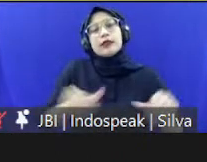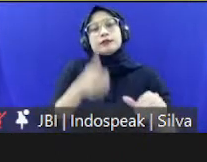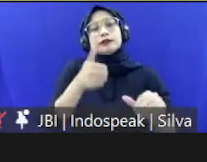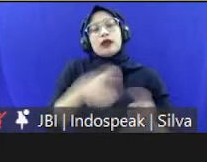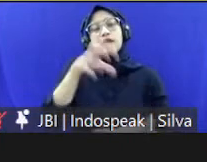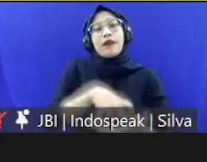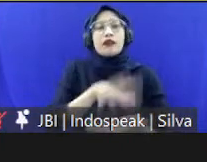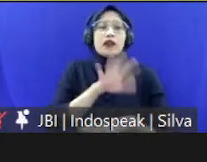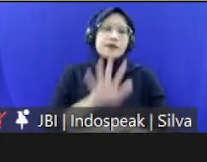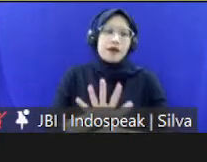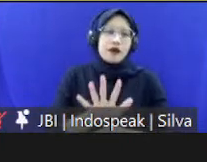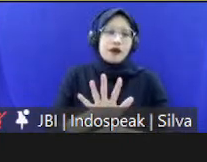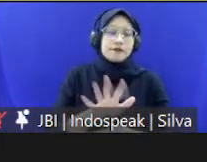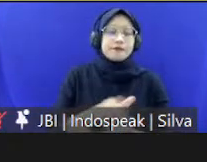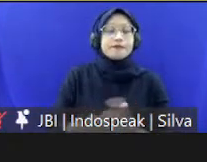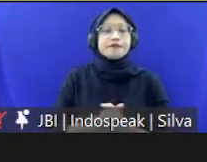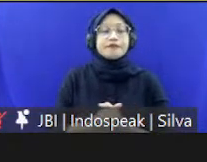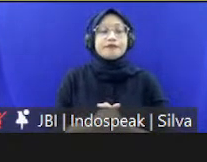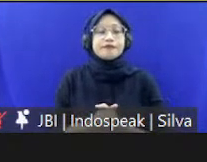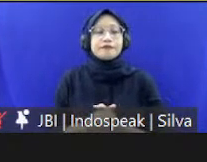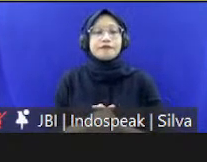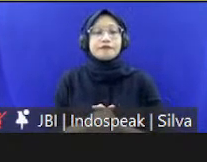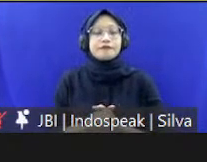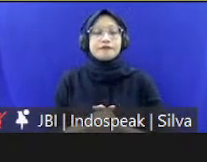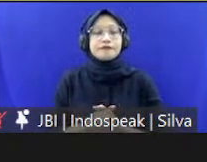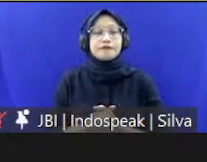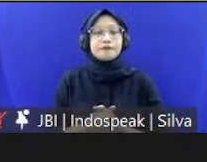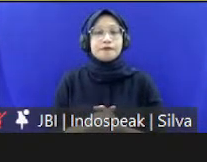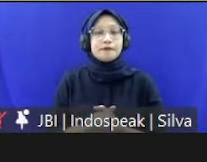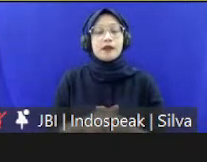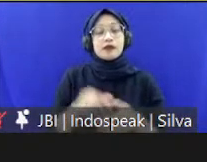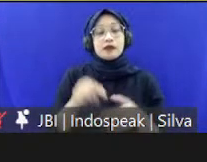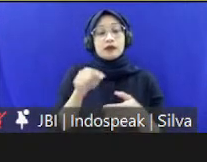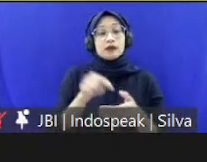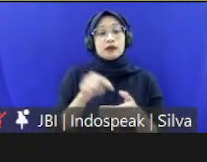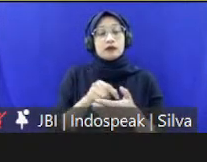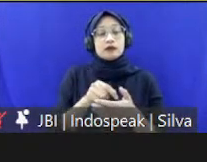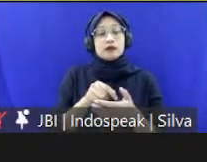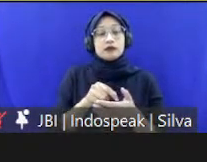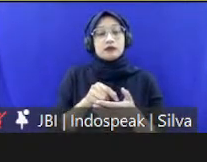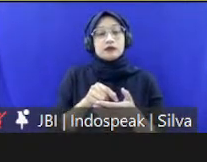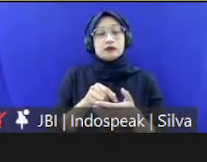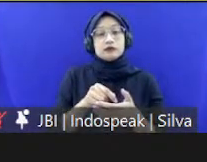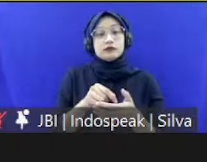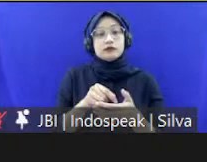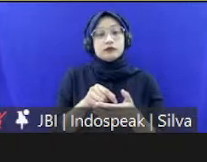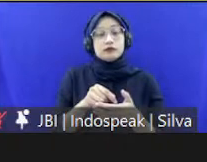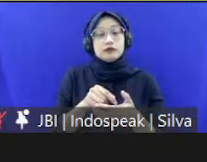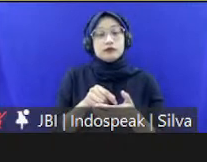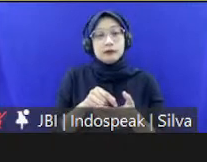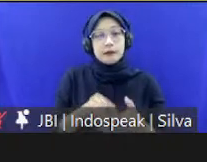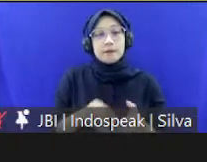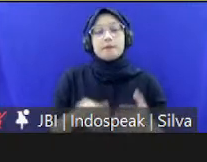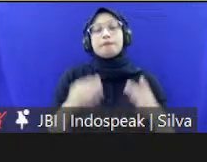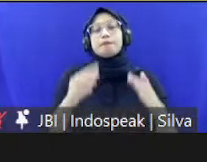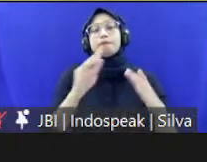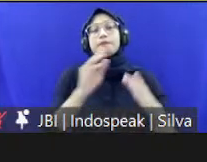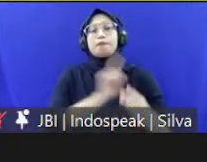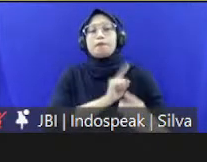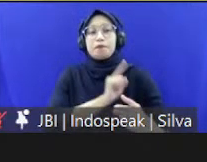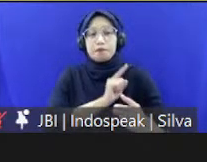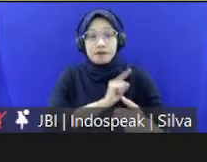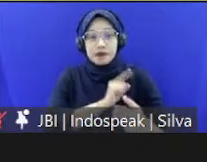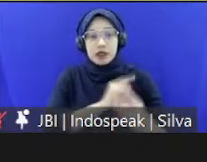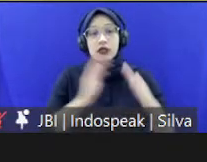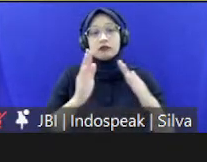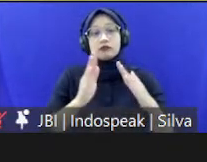intention to do the business in the highly populated areas, because they want to serve